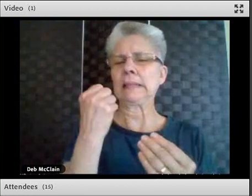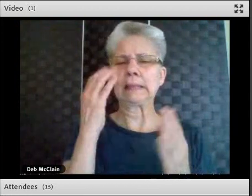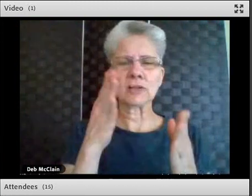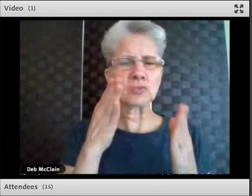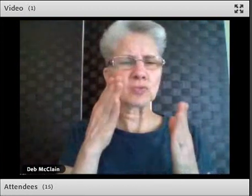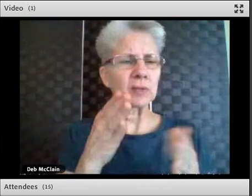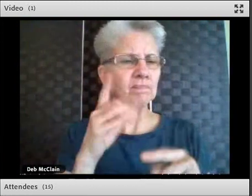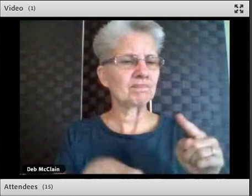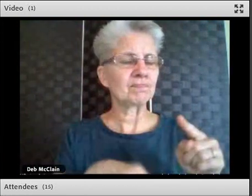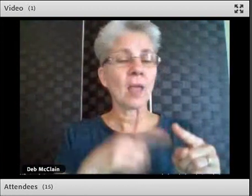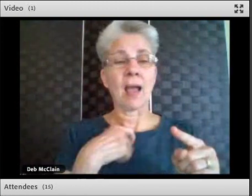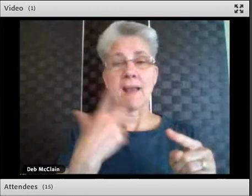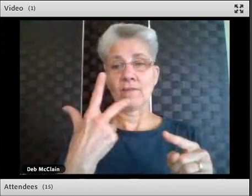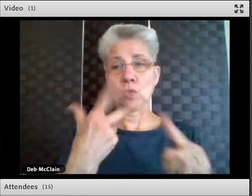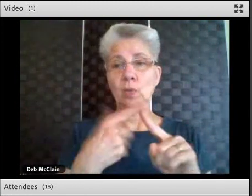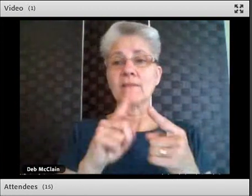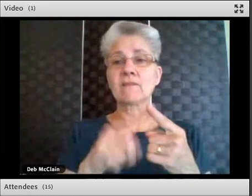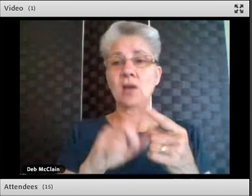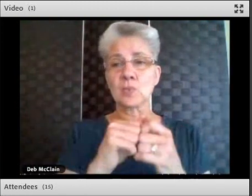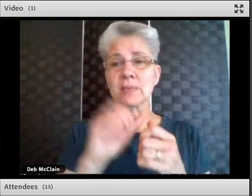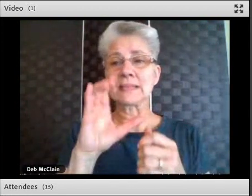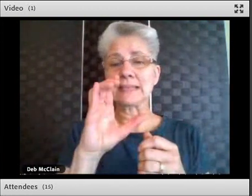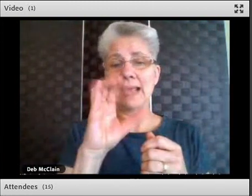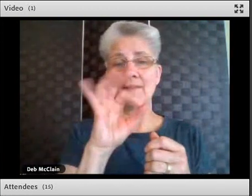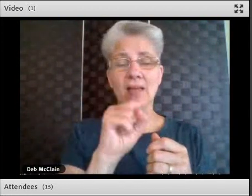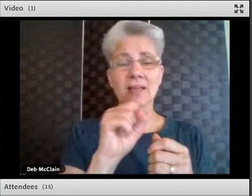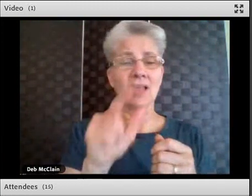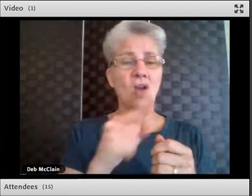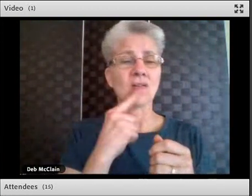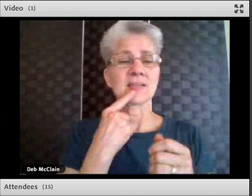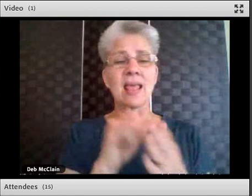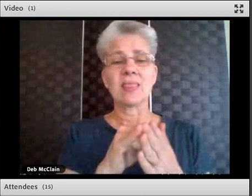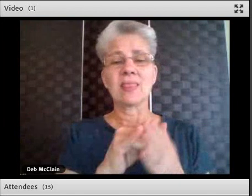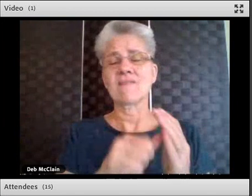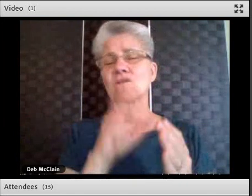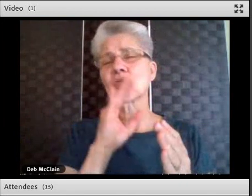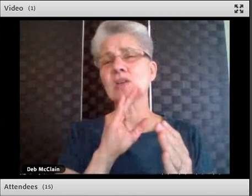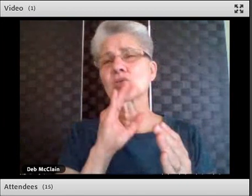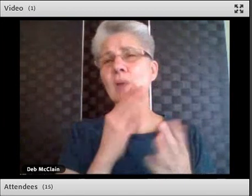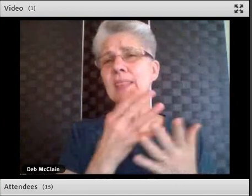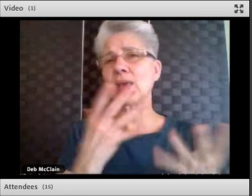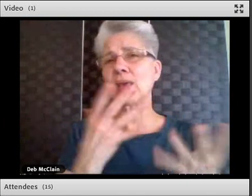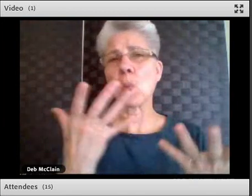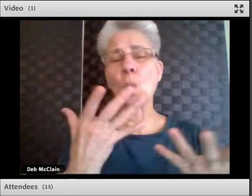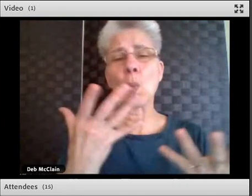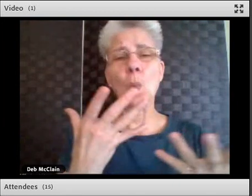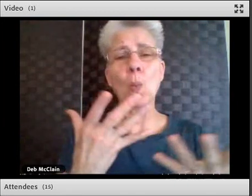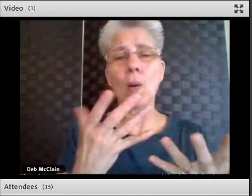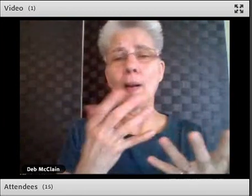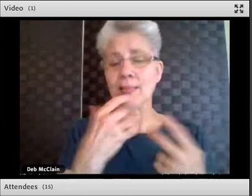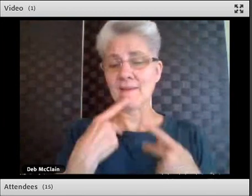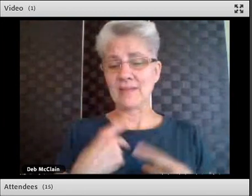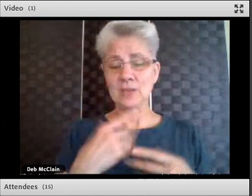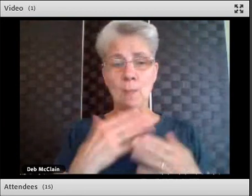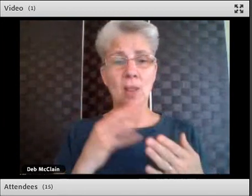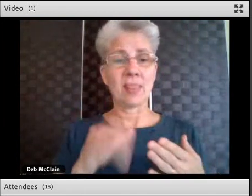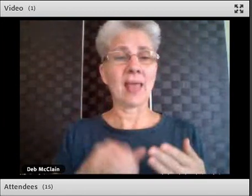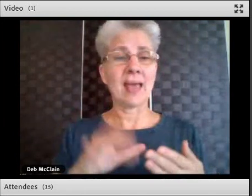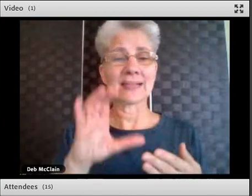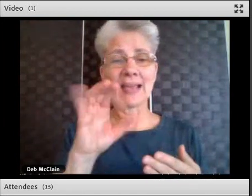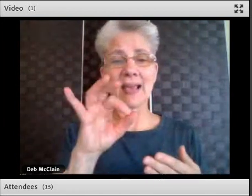forgetfulness. I have 3 friends with CFS, and they all say that the most frustrating non-physical aspect